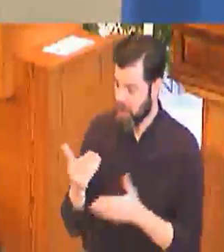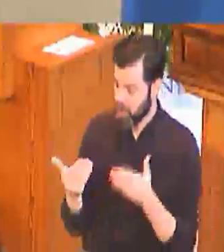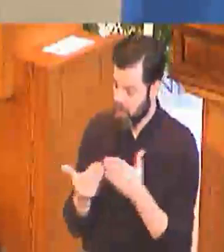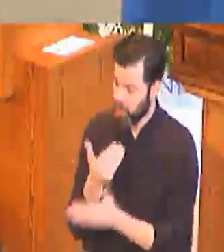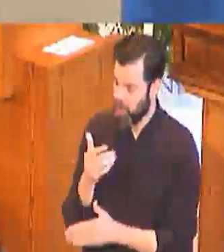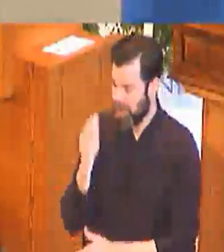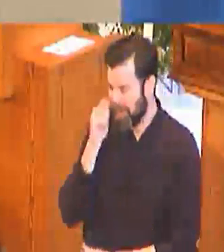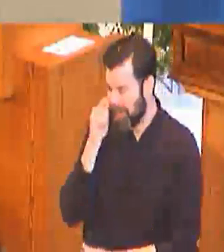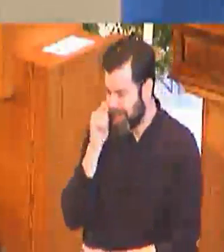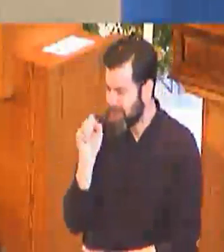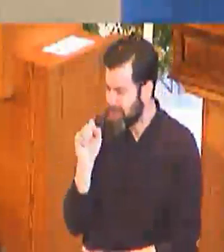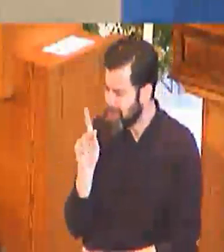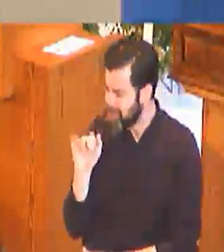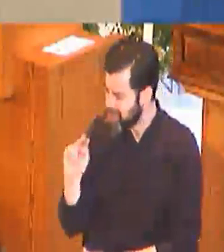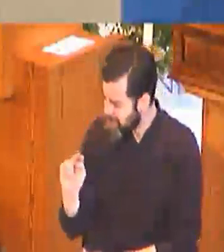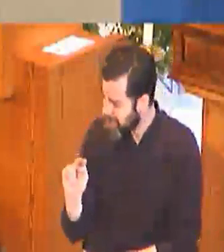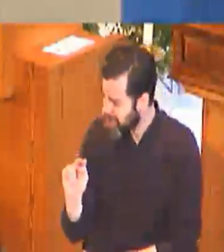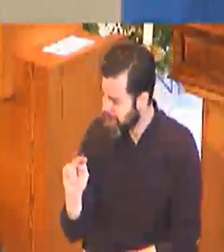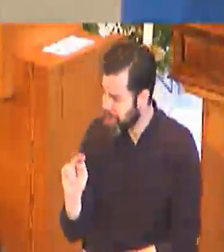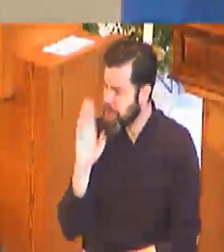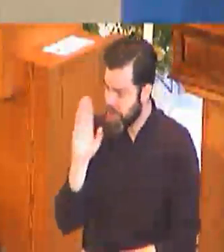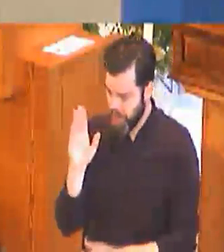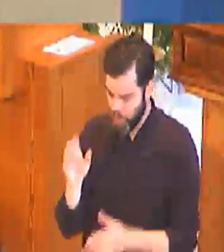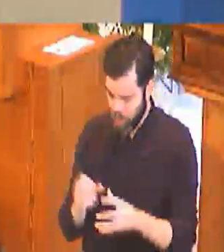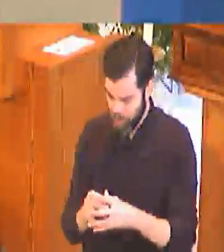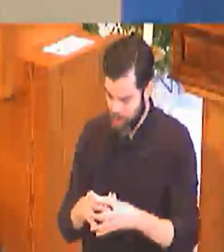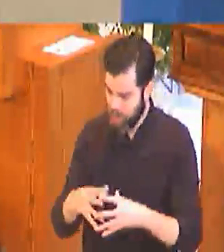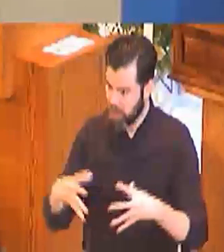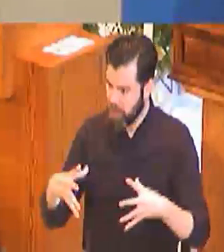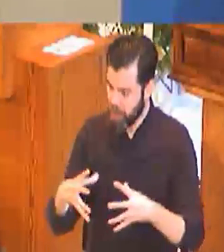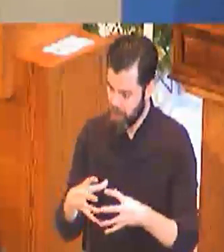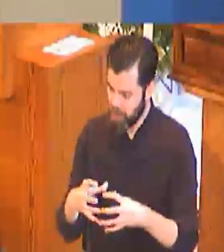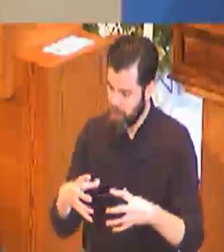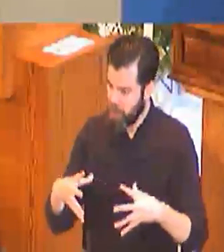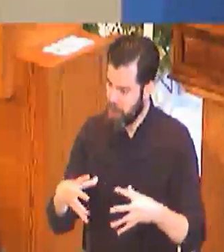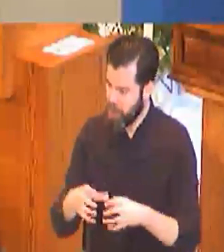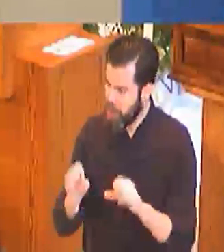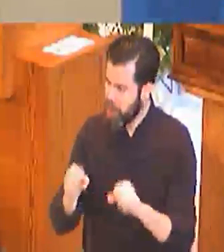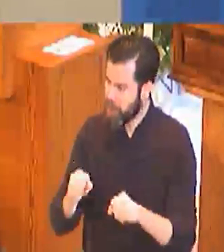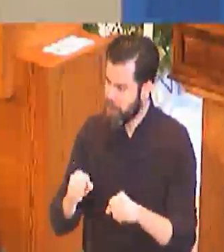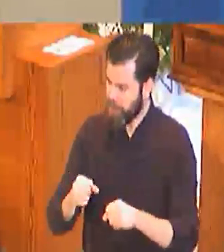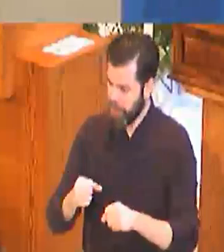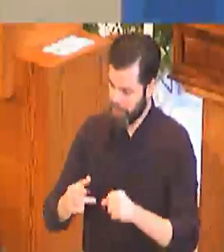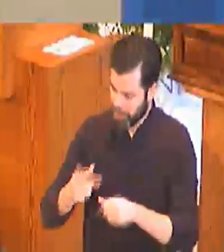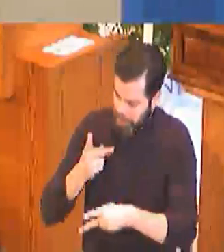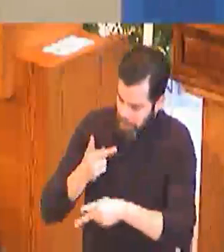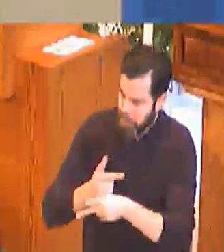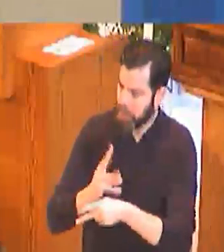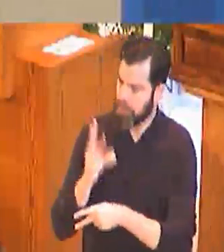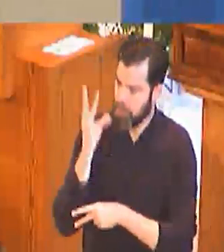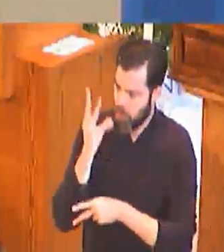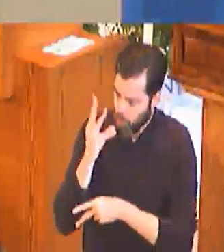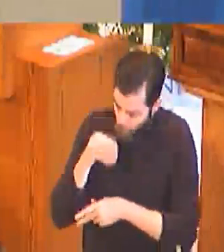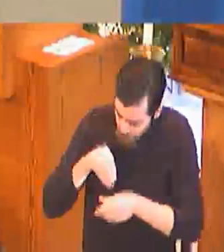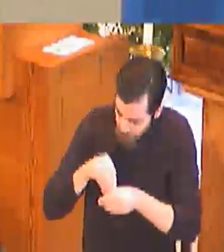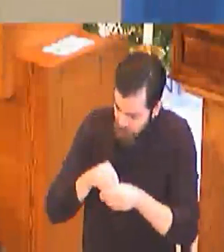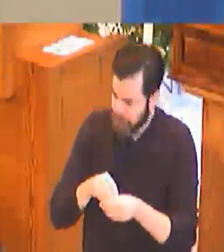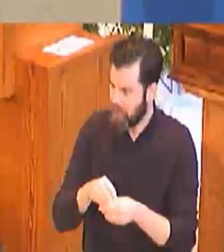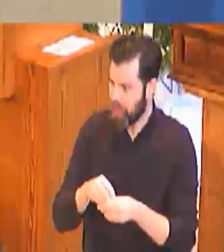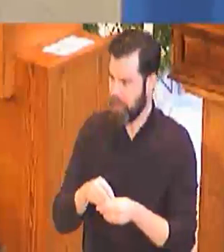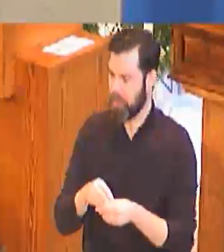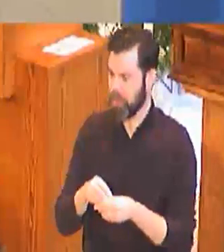chemicalization. It's what we are experiencing, quite frankly, in the world today, right now,